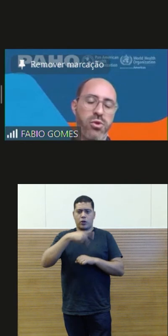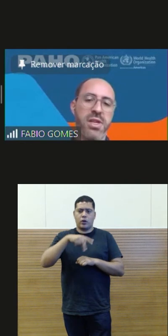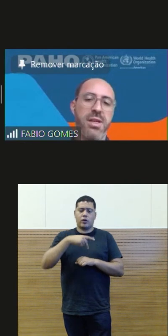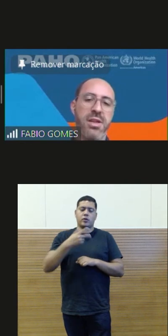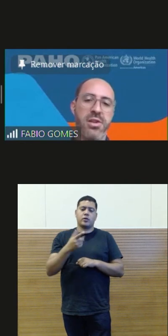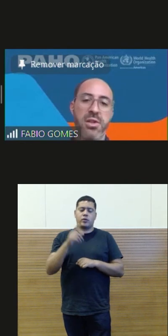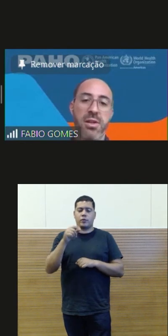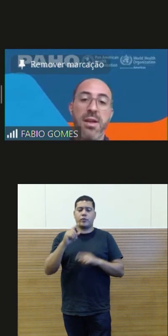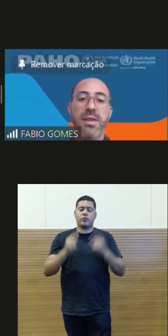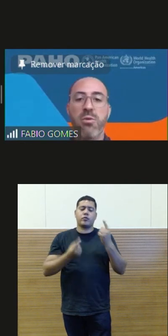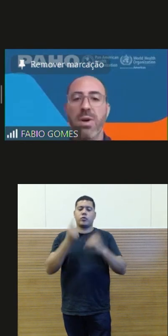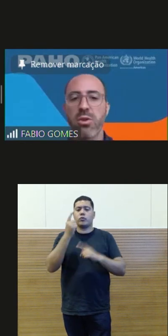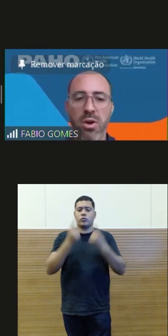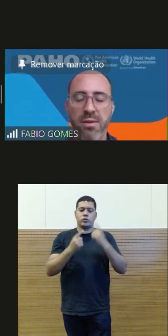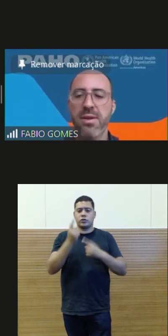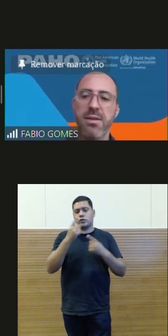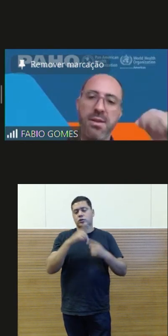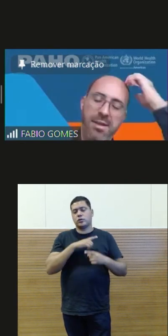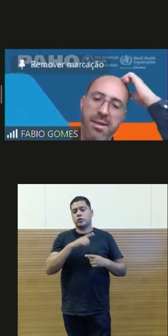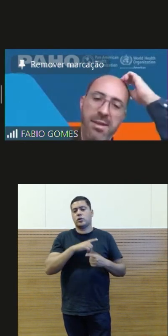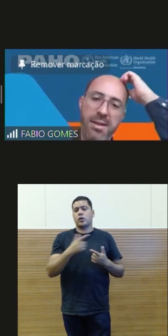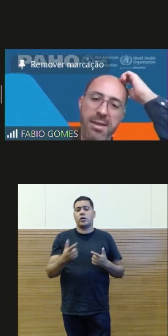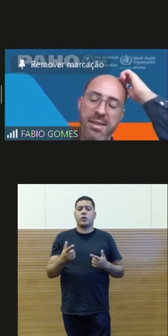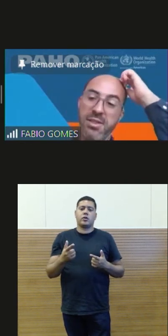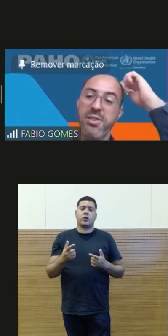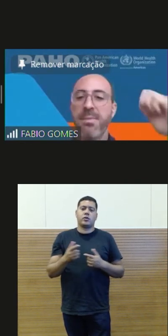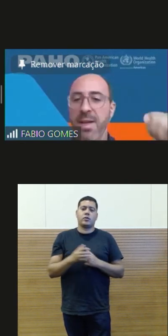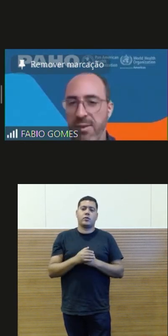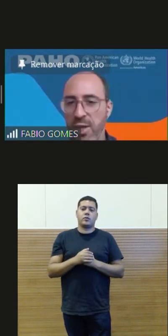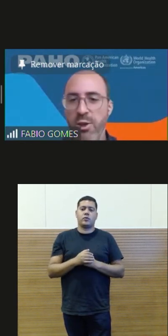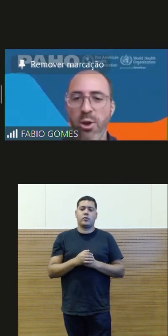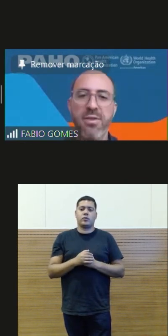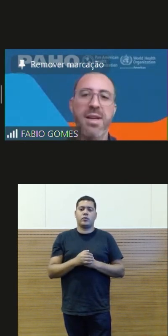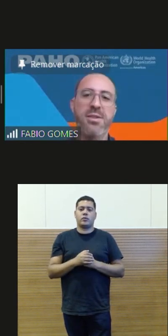seen in other countries. So Chile, we